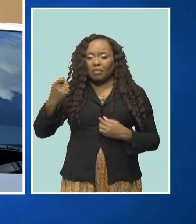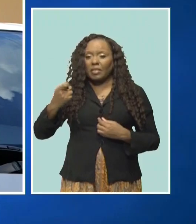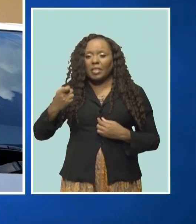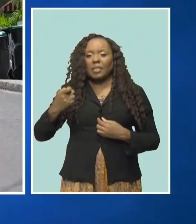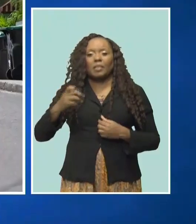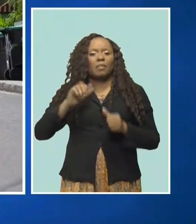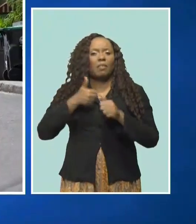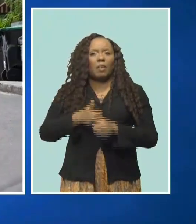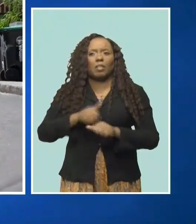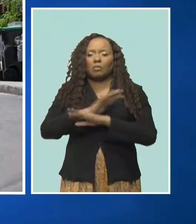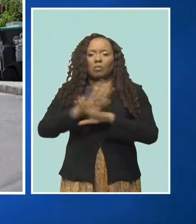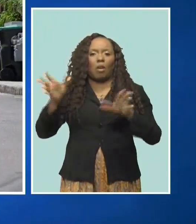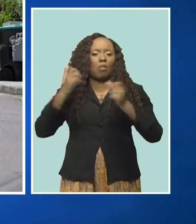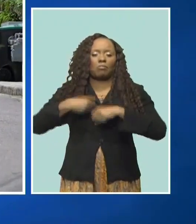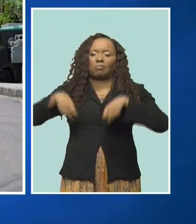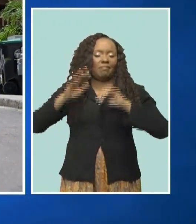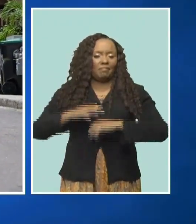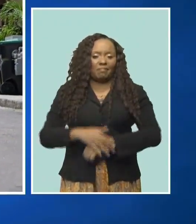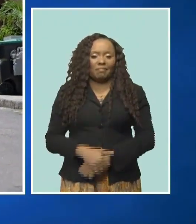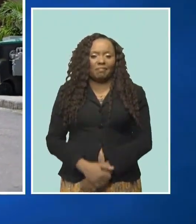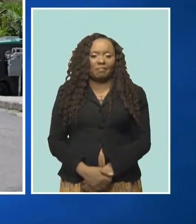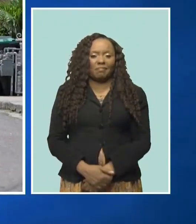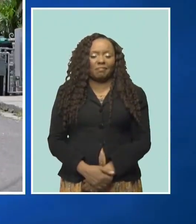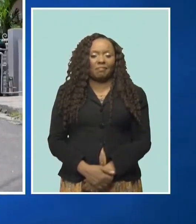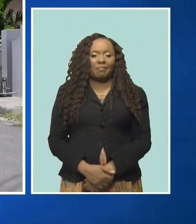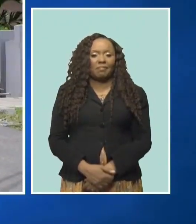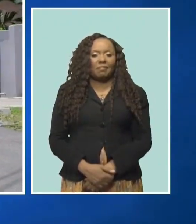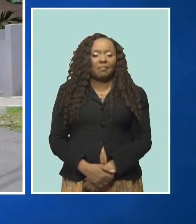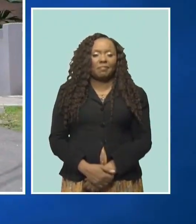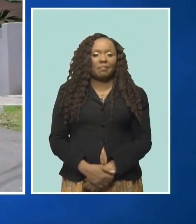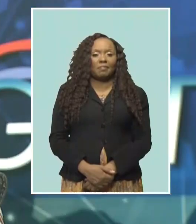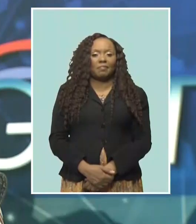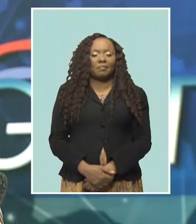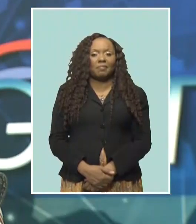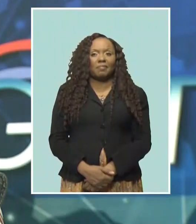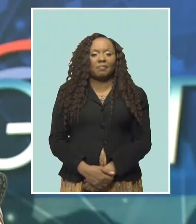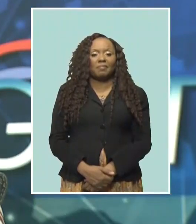up. Trevor Thorpe, Business Report.